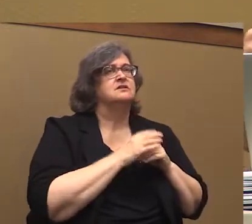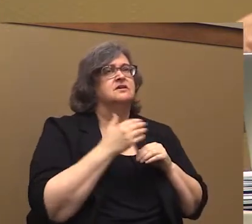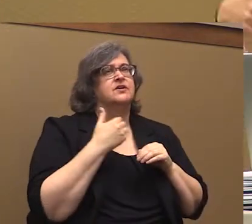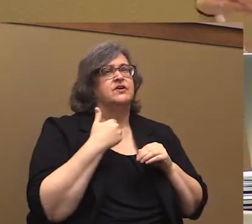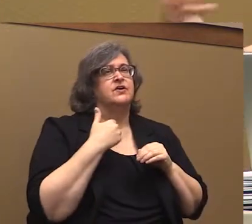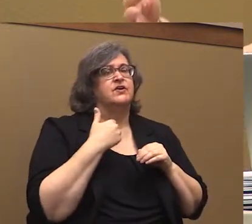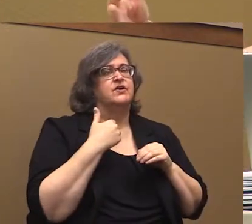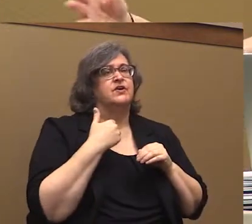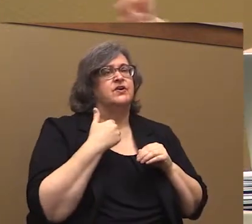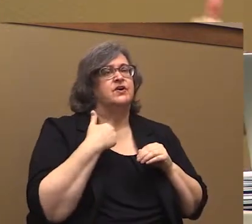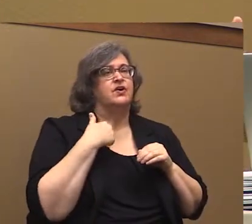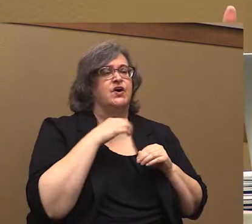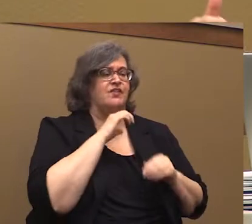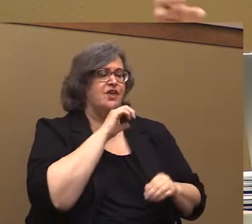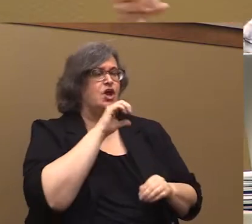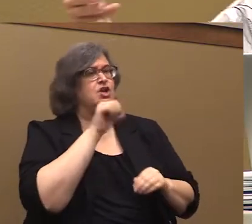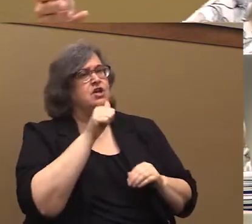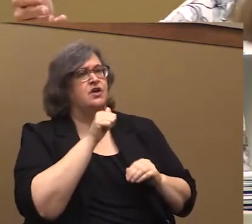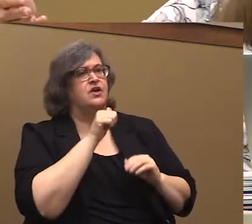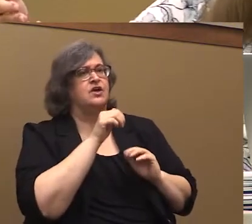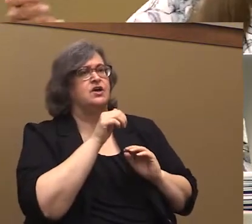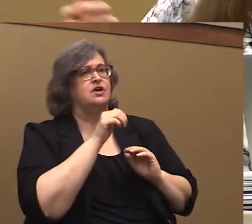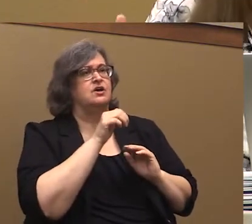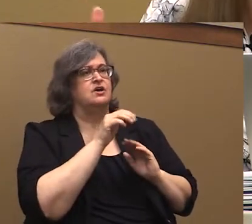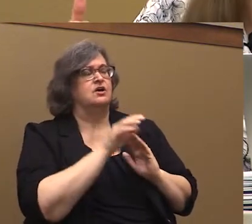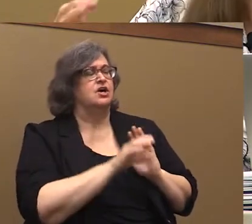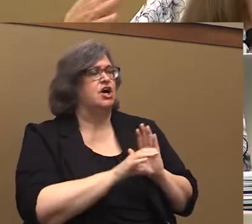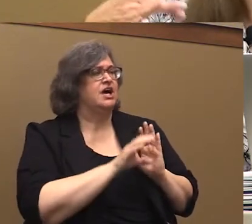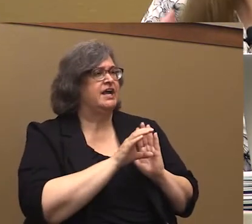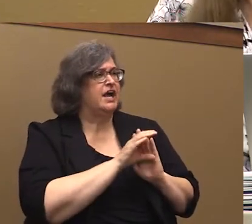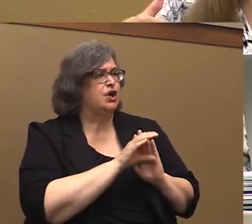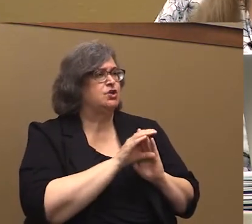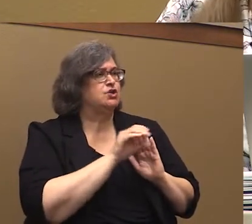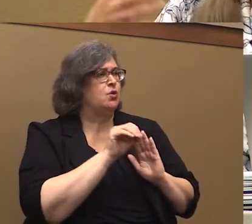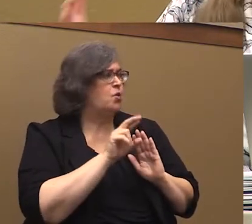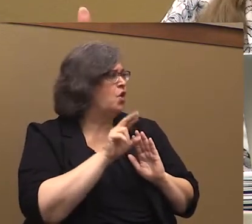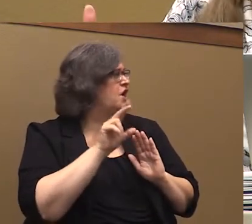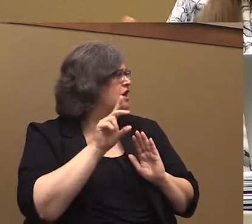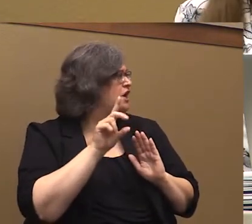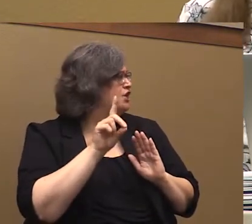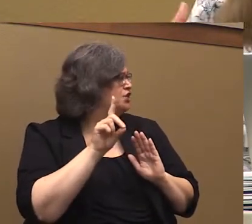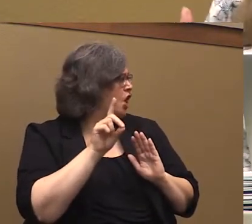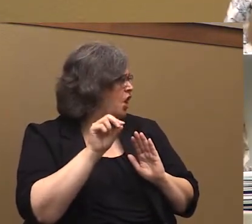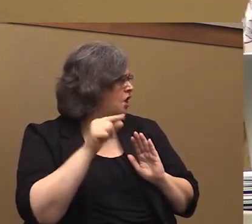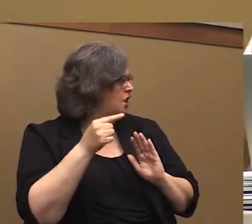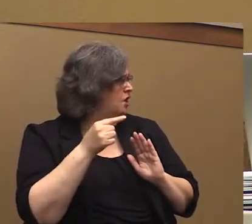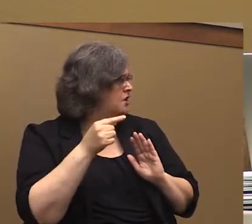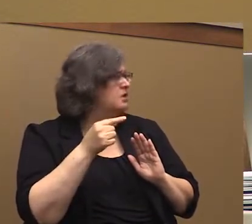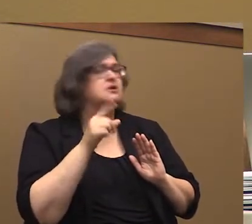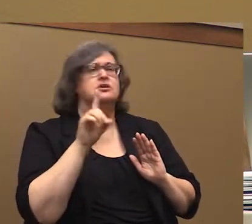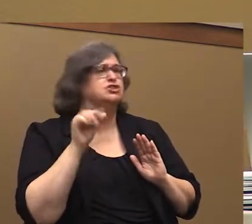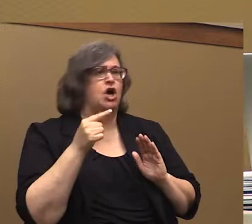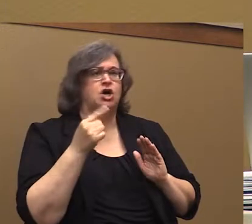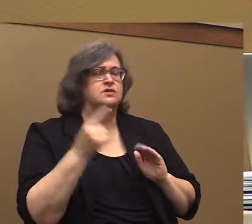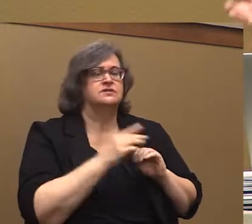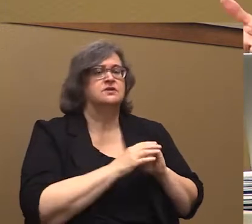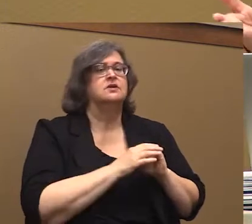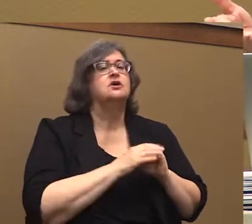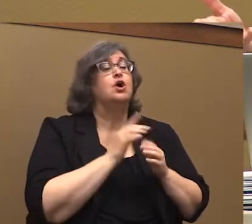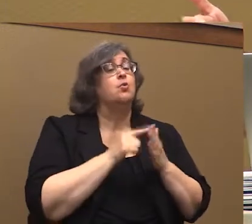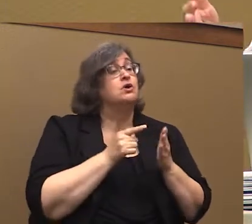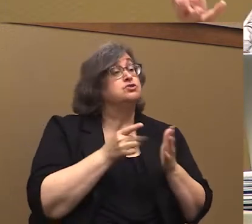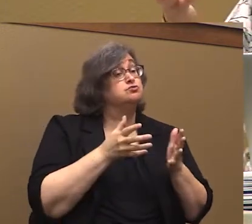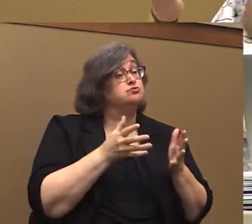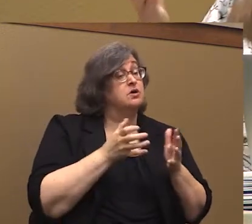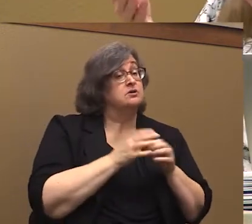they had like another character or a doll would say the opposite. So if they said, what would